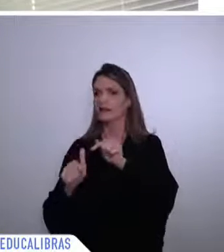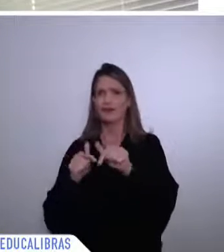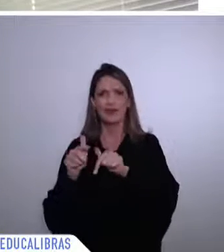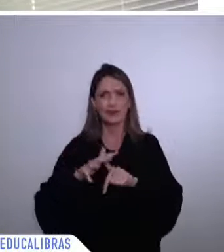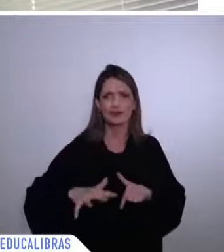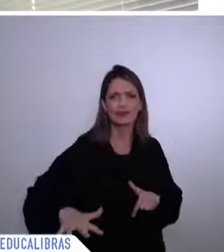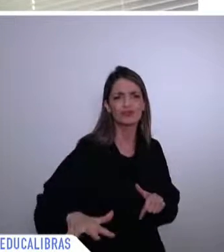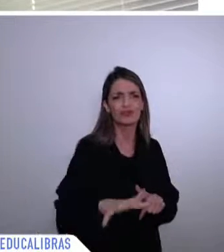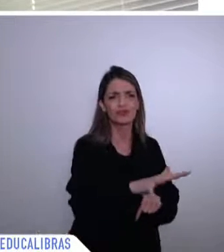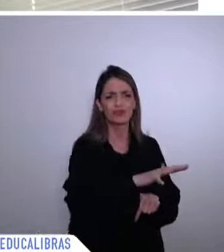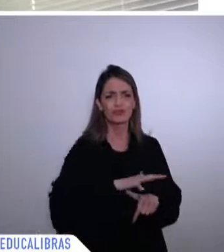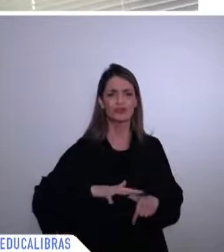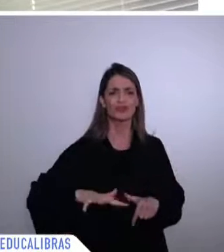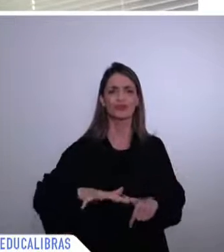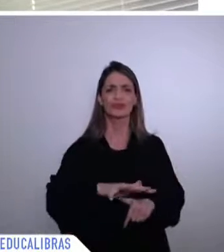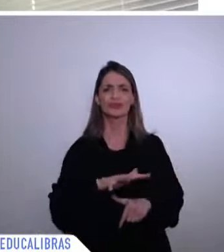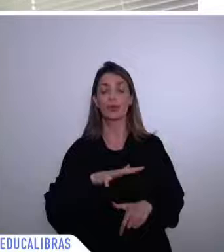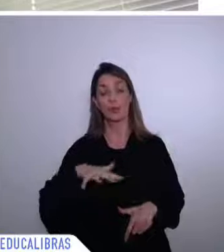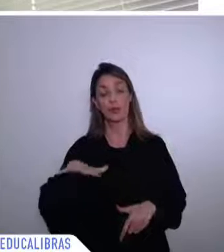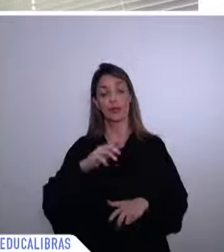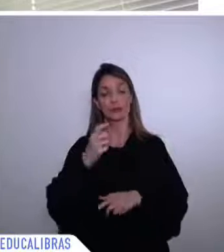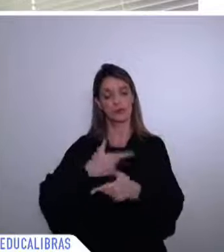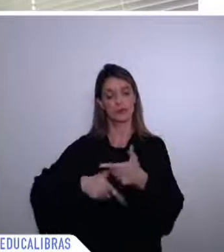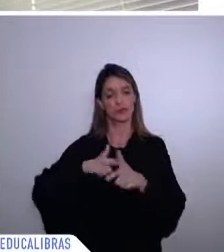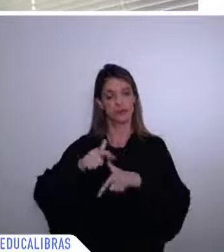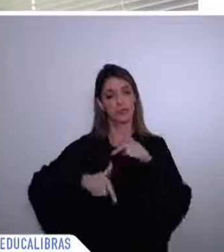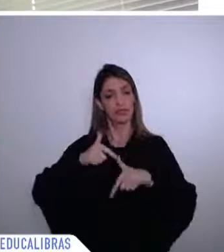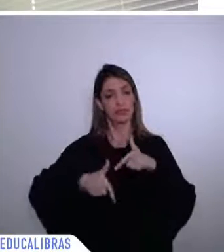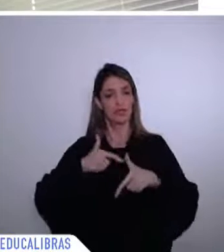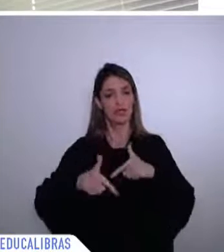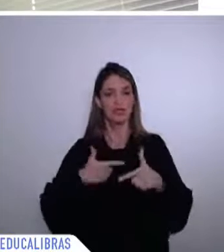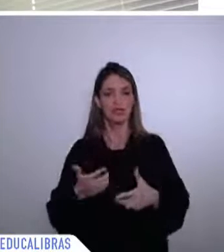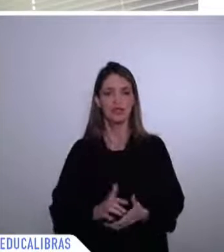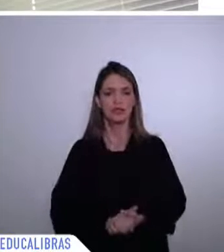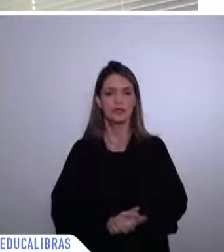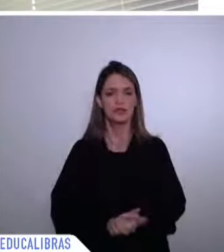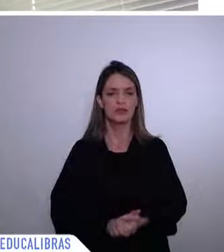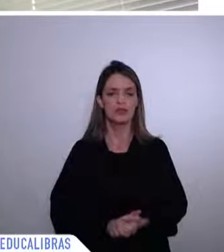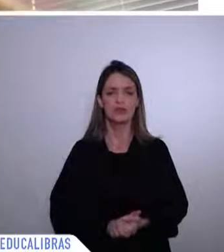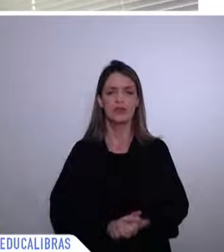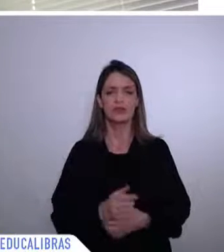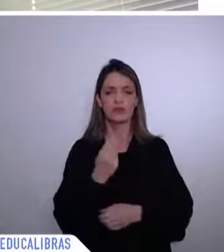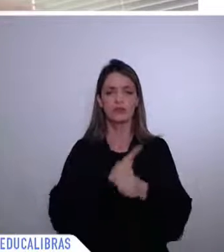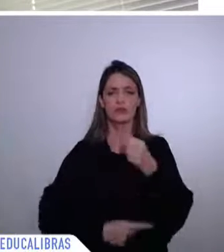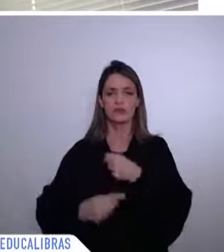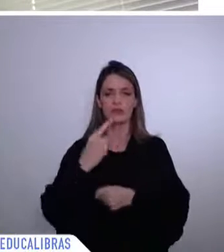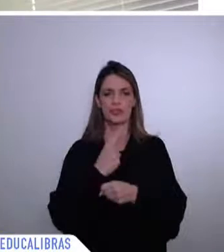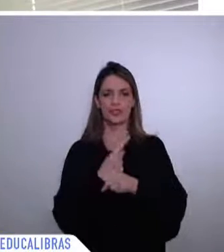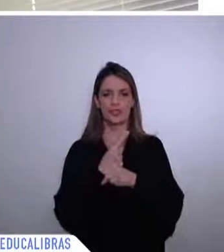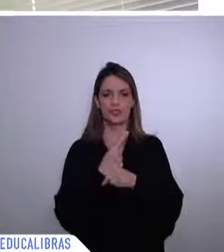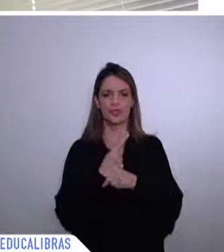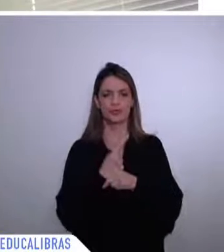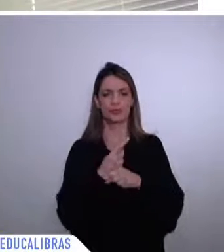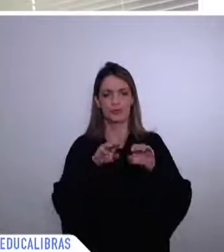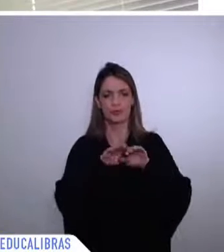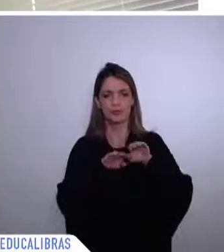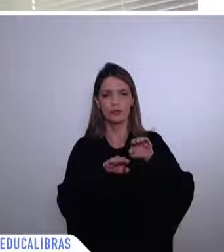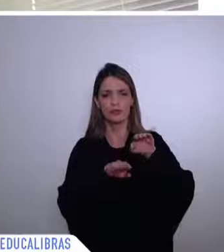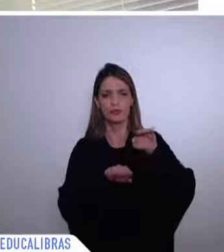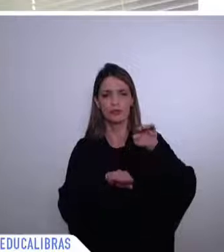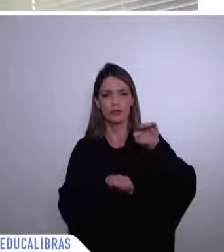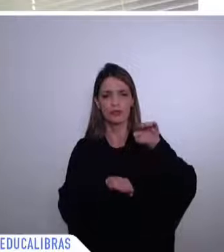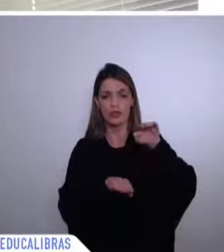meet the demands by new staff members that are coming in to the marketplace. So